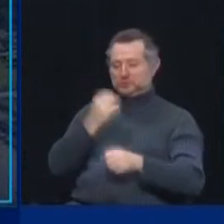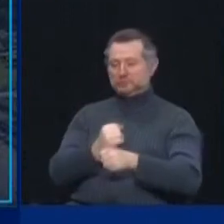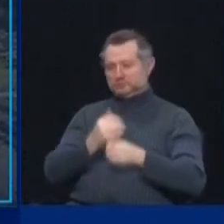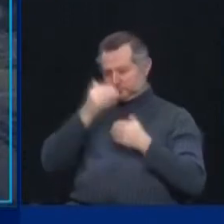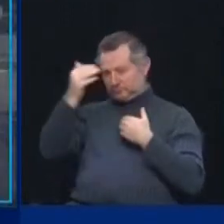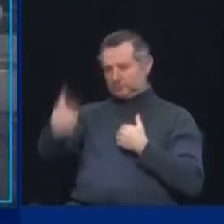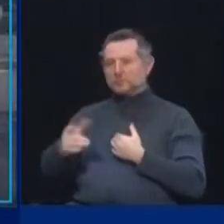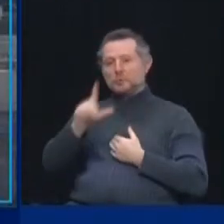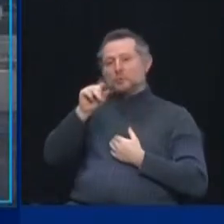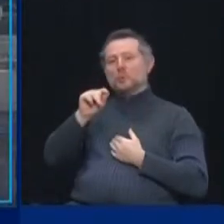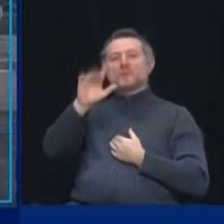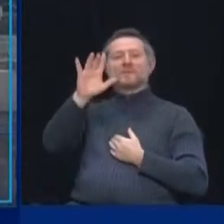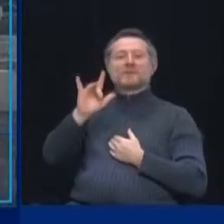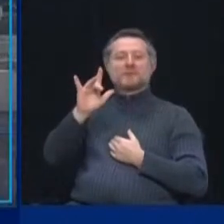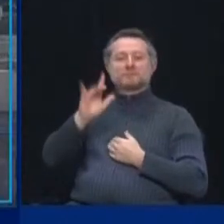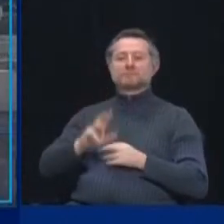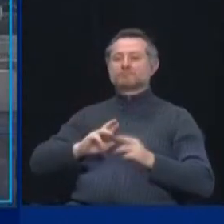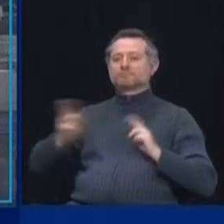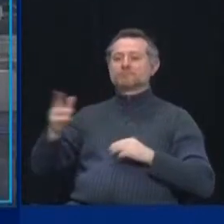it's going to be relevant.